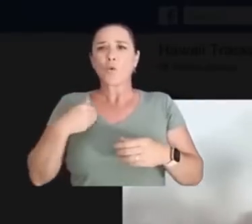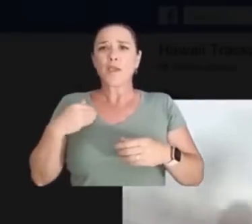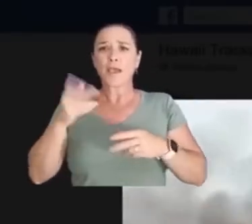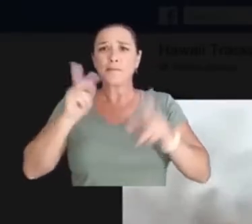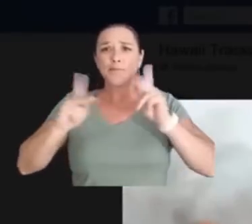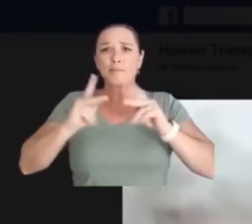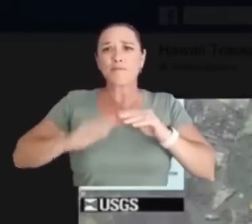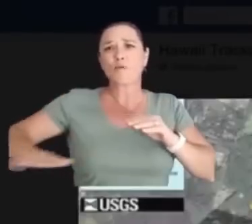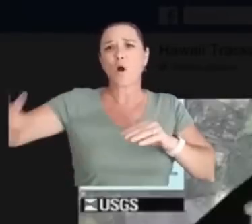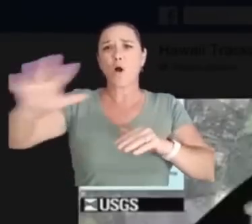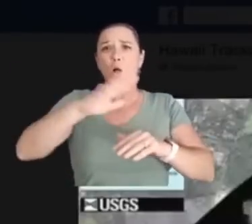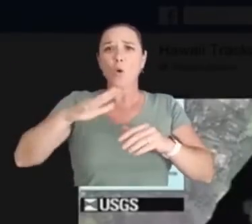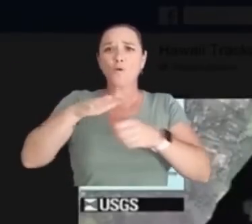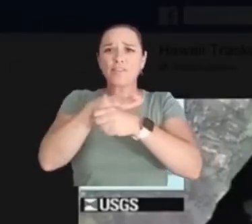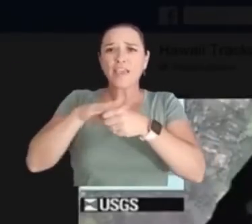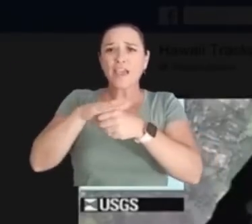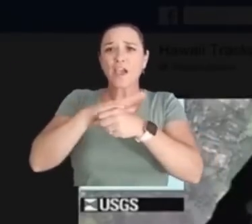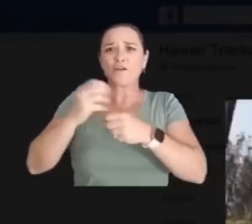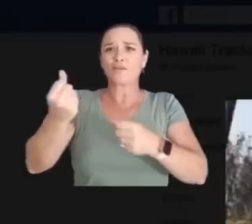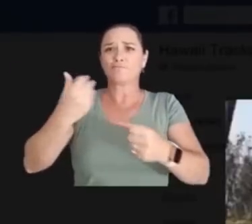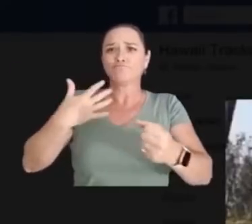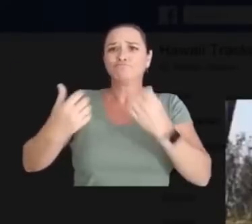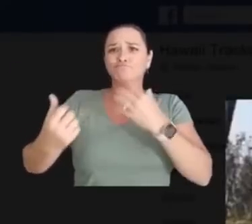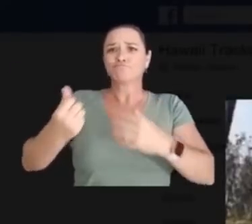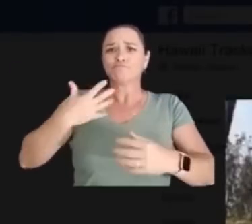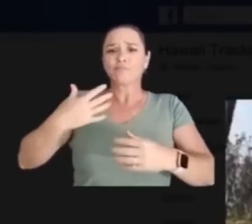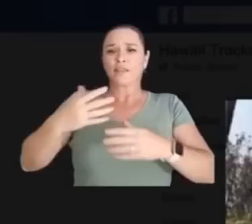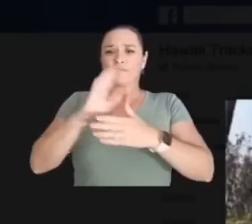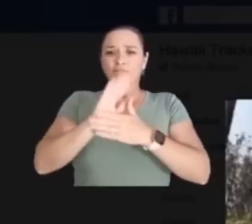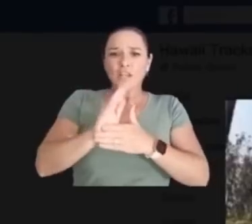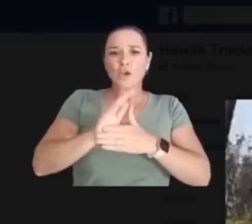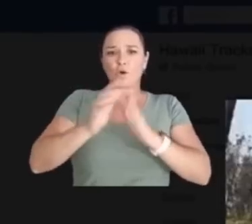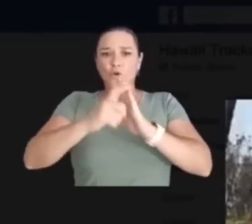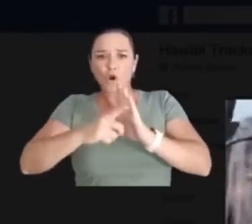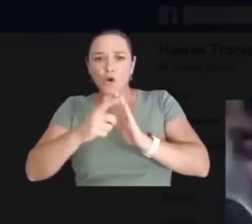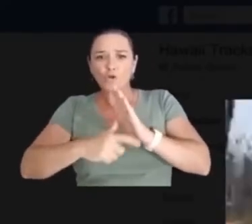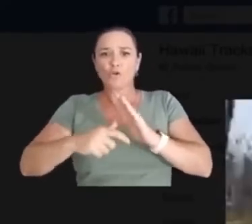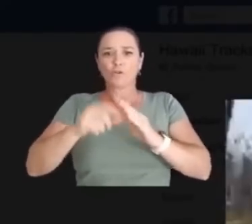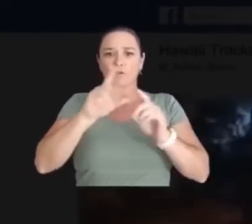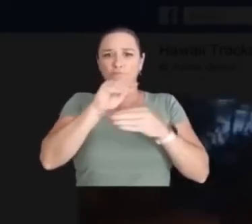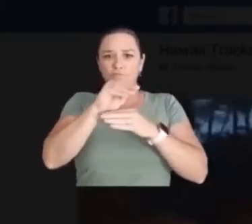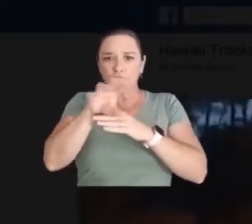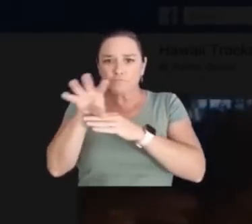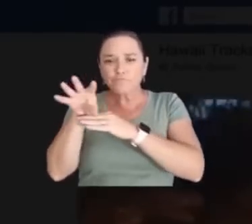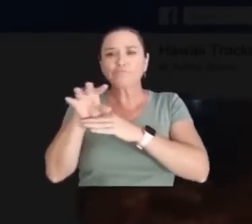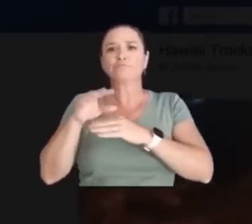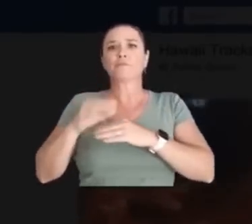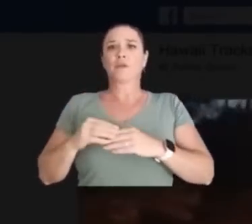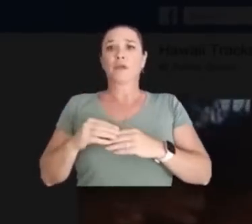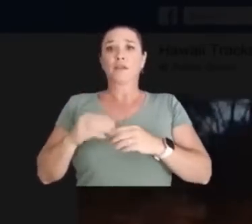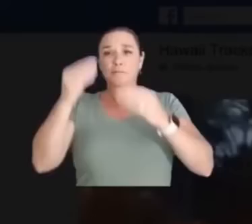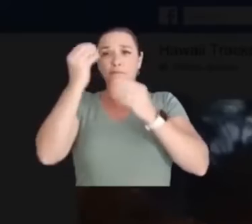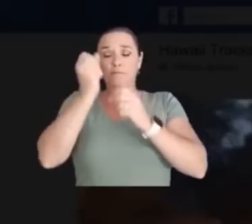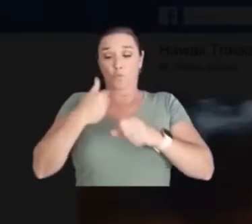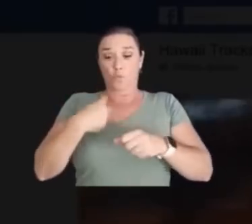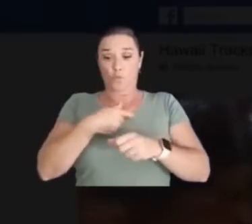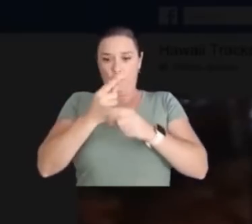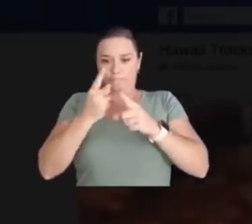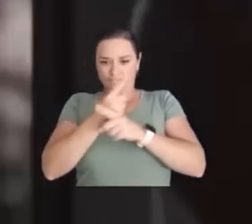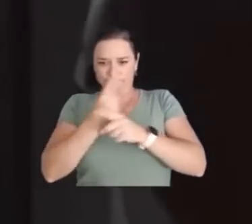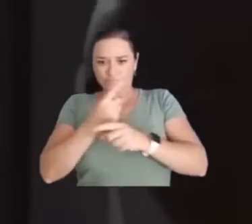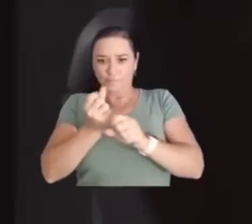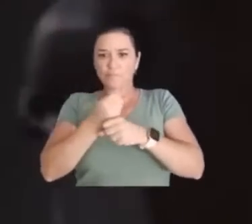neighborhoods sending in videos, articles, and images. We spend a lot of time making sure the accurate information gets out. This is live. Still